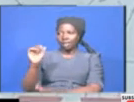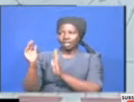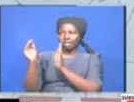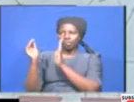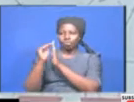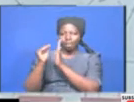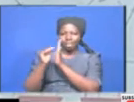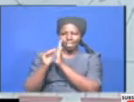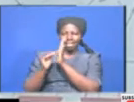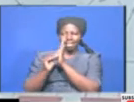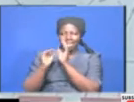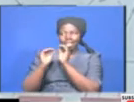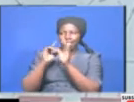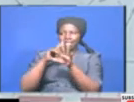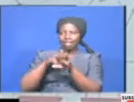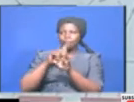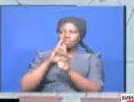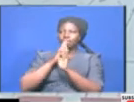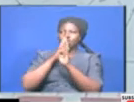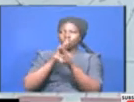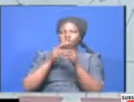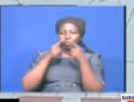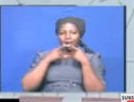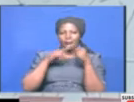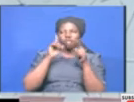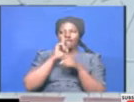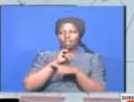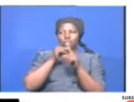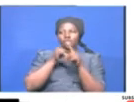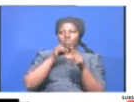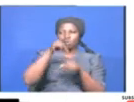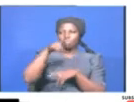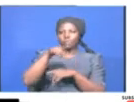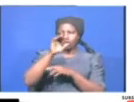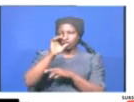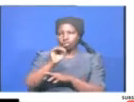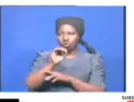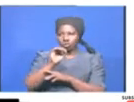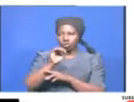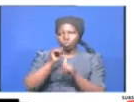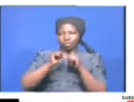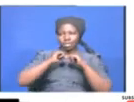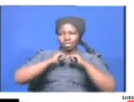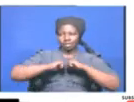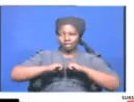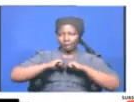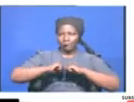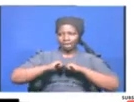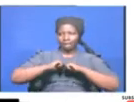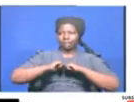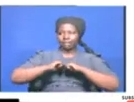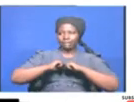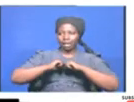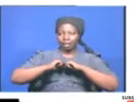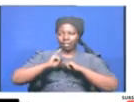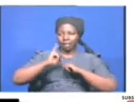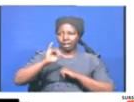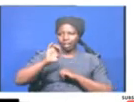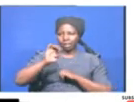announced by the presidential returning officer, who is the chairman of IEBC. Mm-hmm. And that